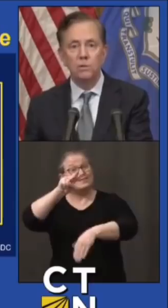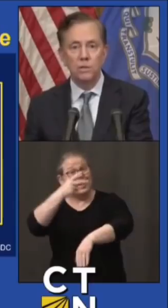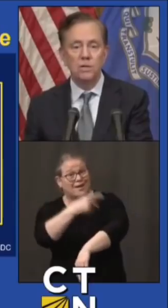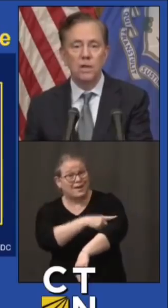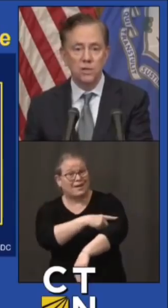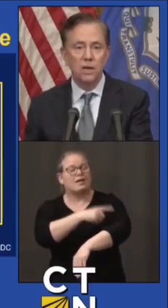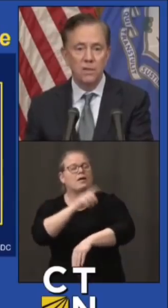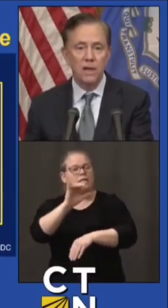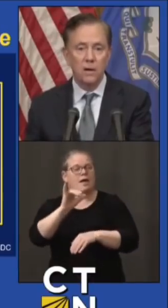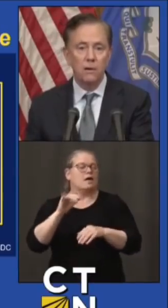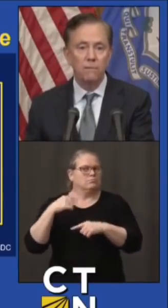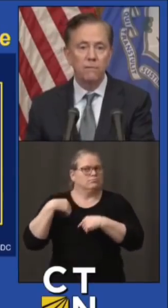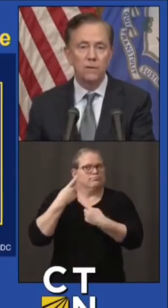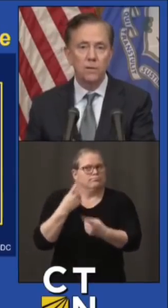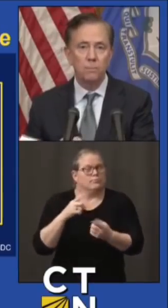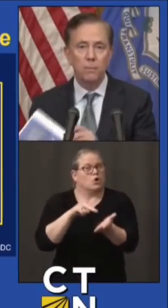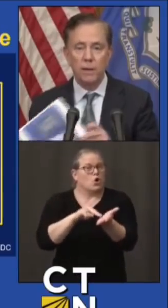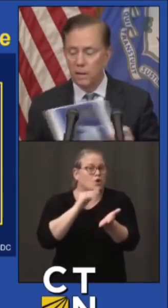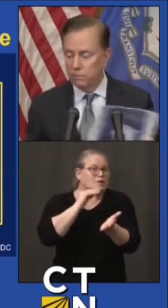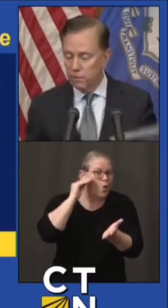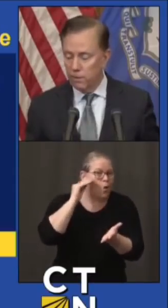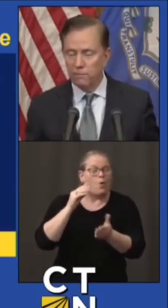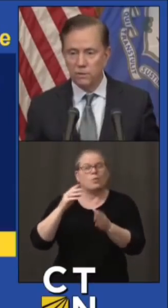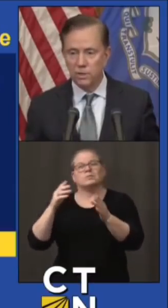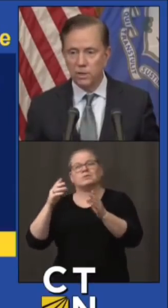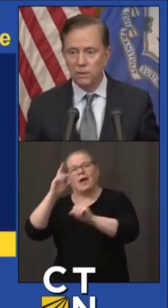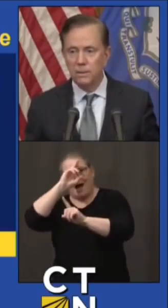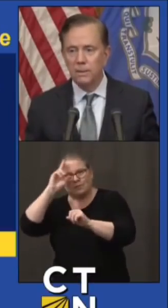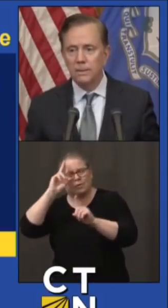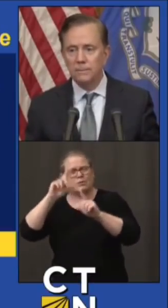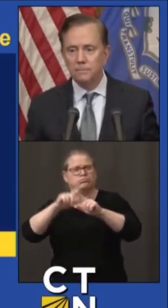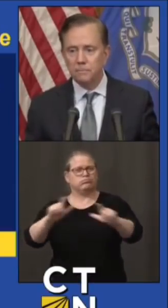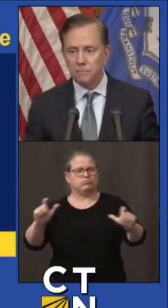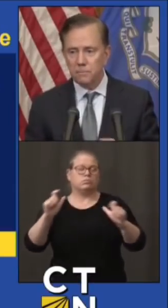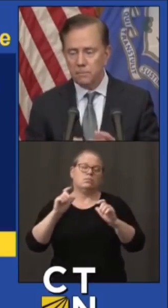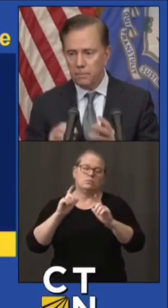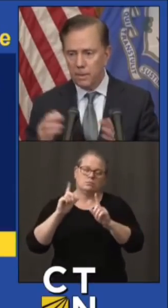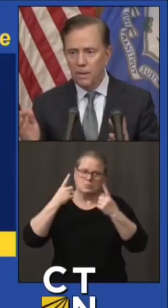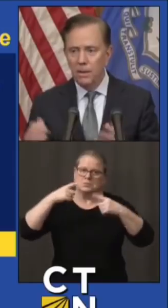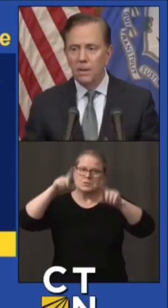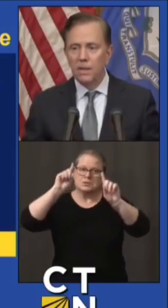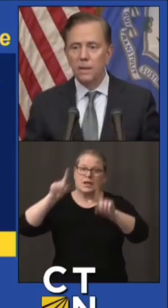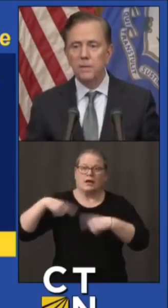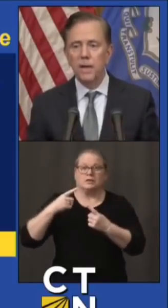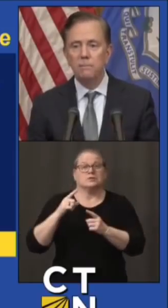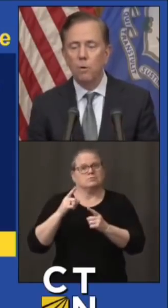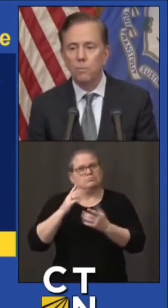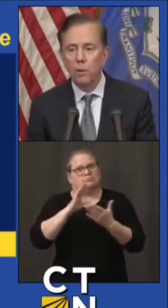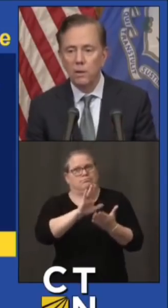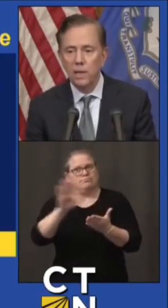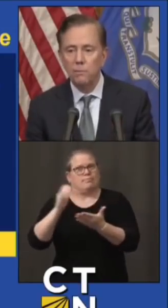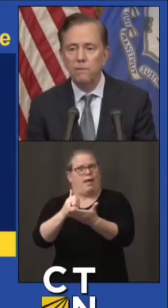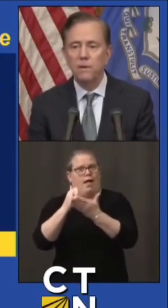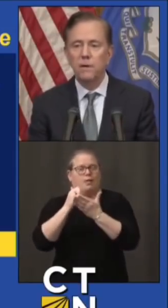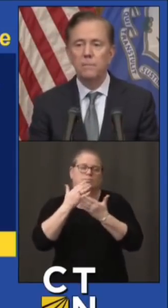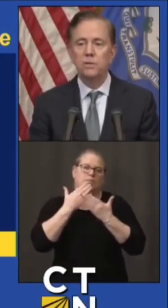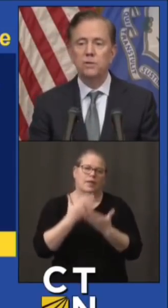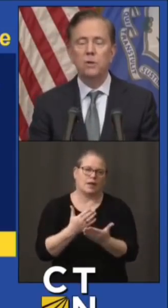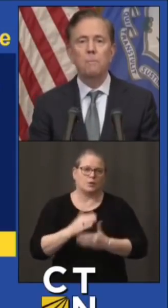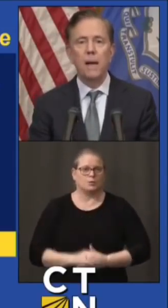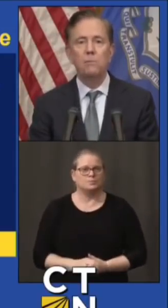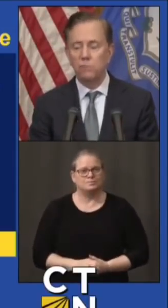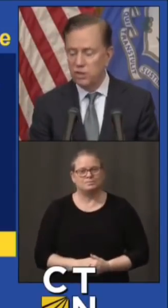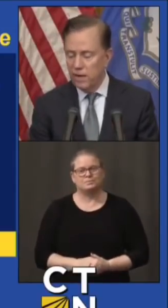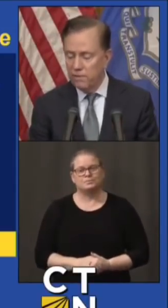pretty good success, and I thank our friends at Public Health for their efforts there. The update more broadly, we've